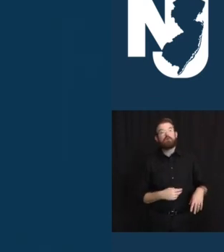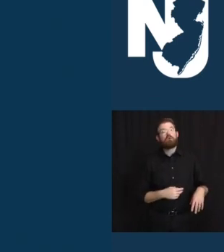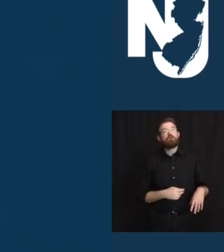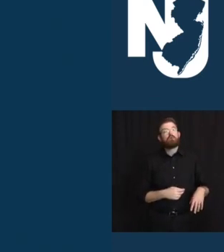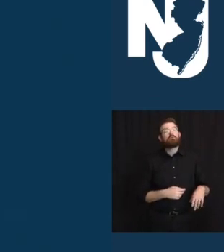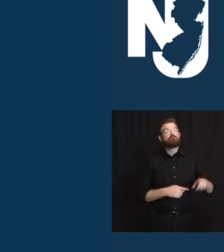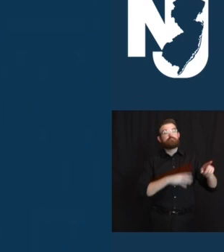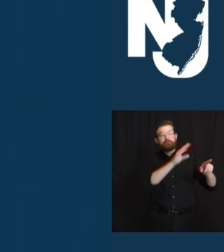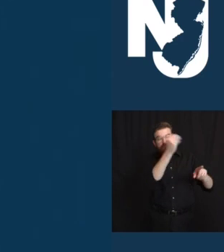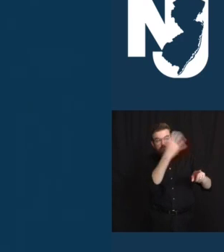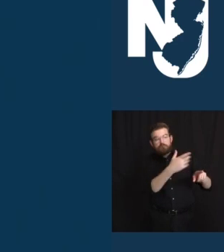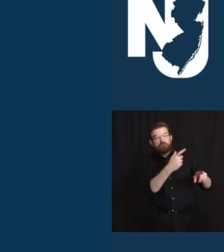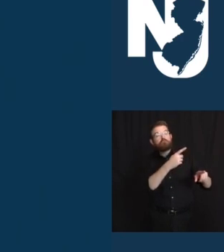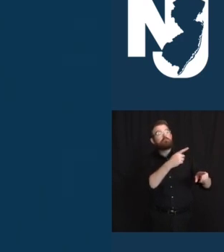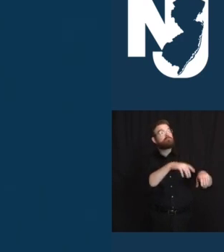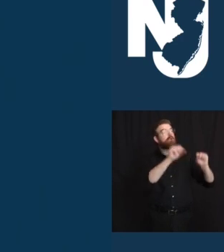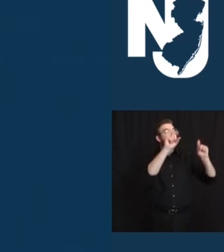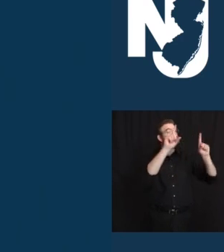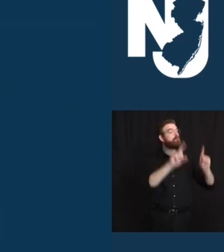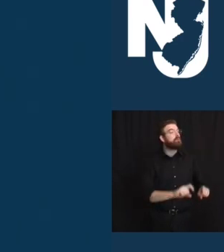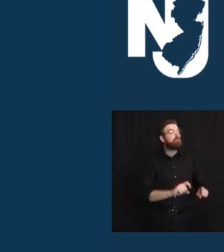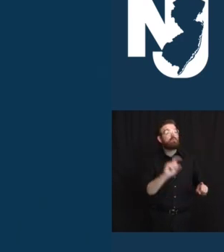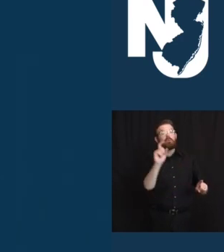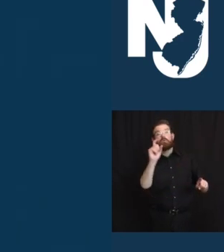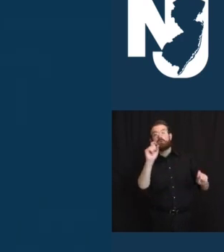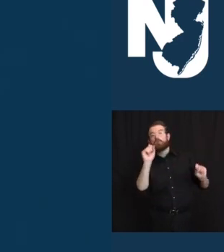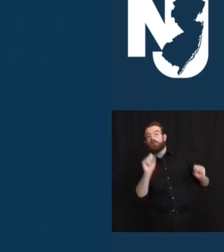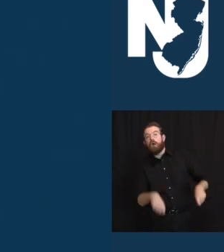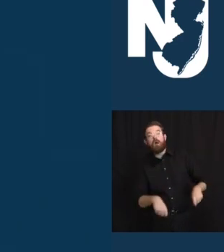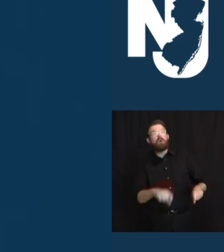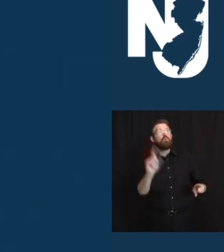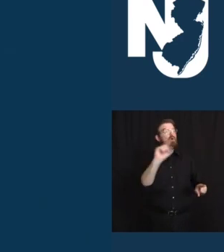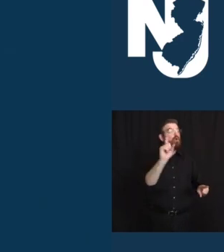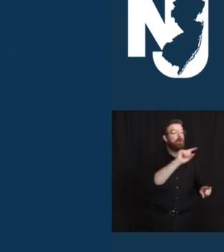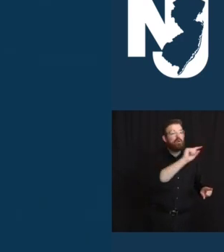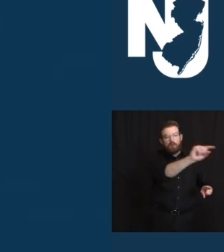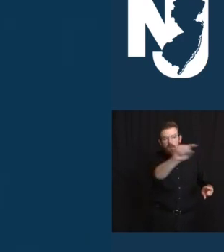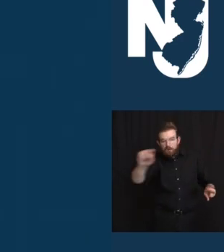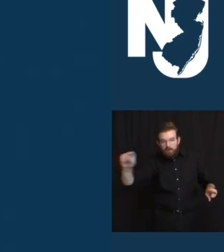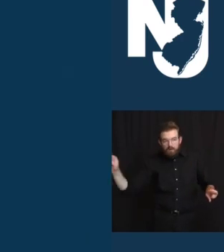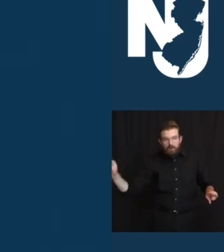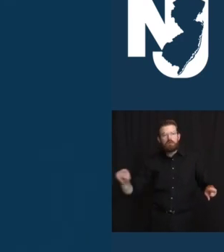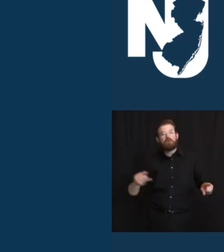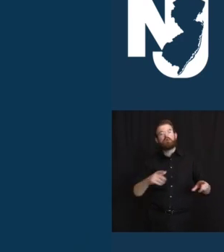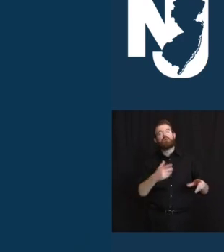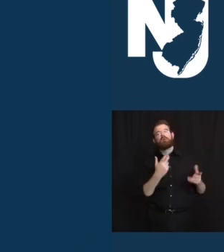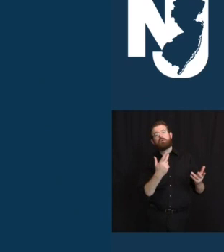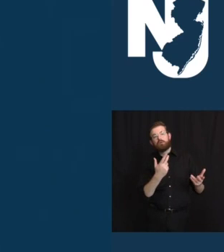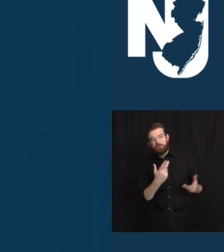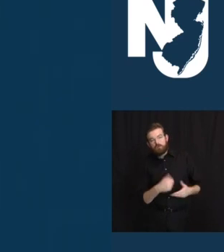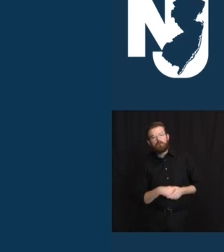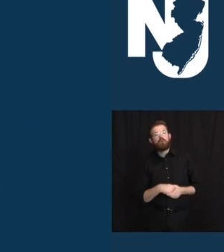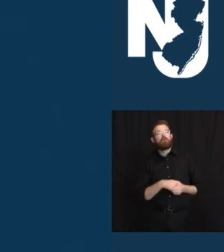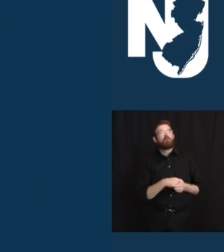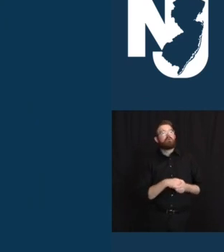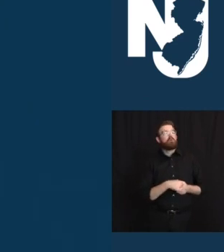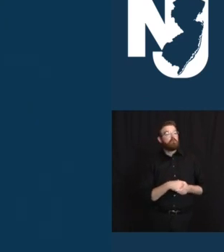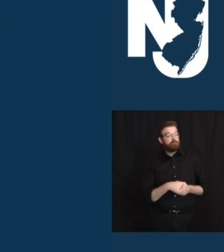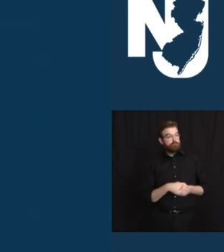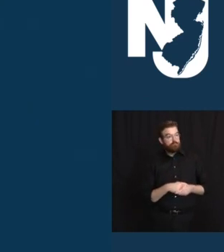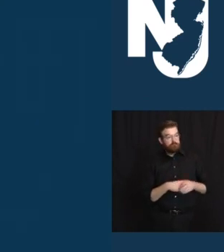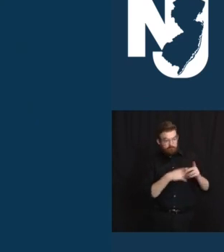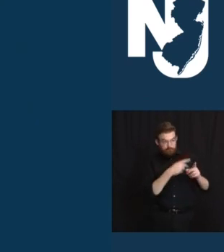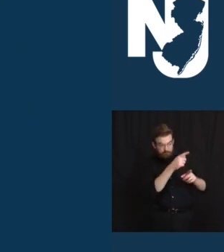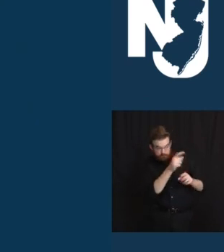have any other needs related to self-quarantine. The self-quarantine advisory is voluntary,